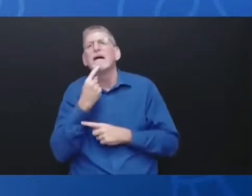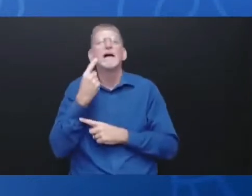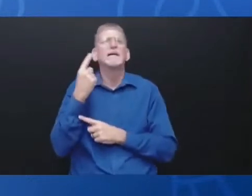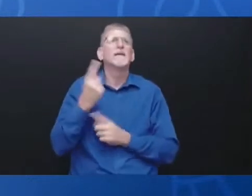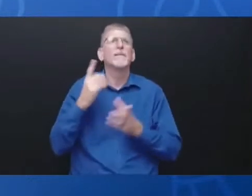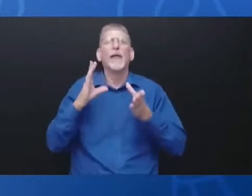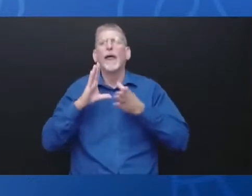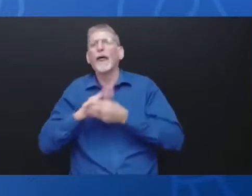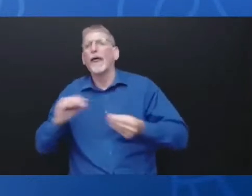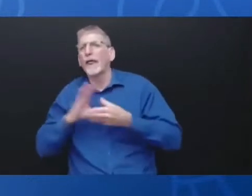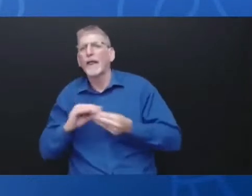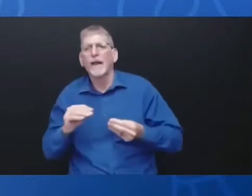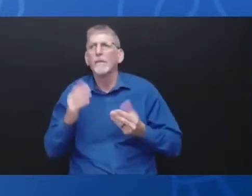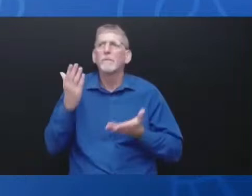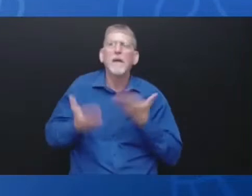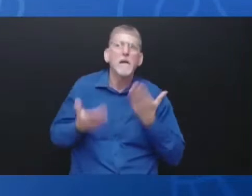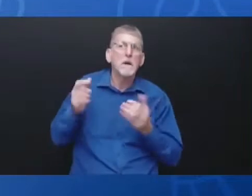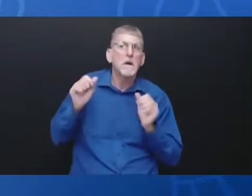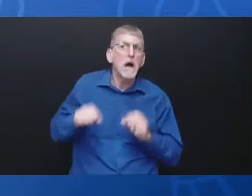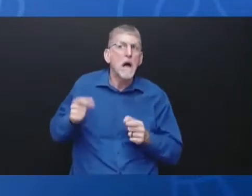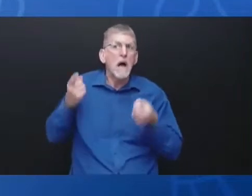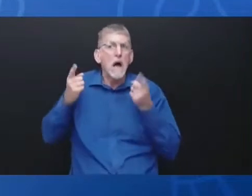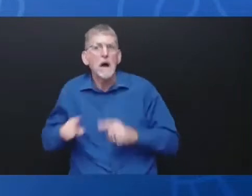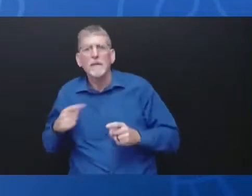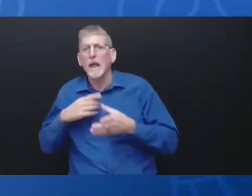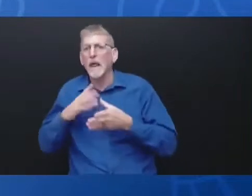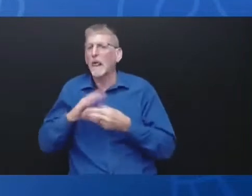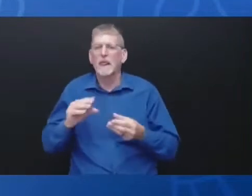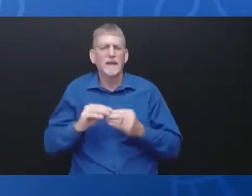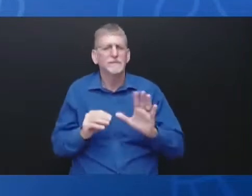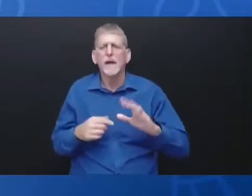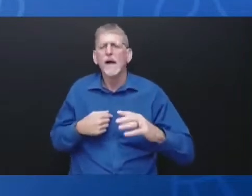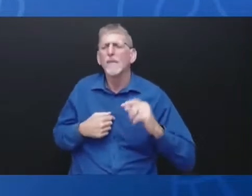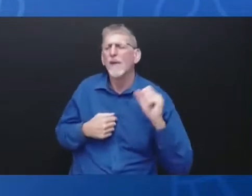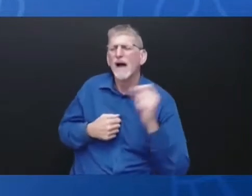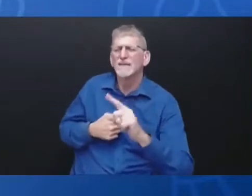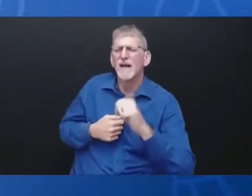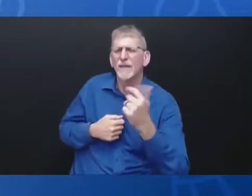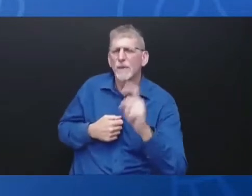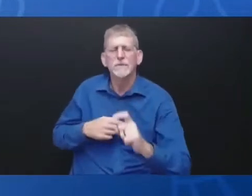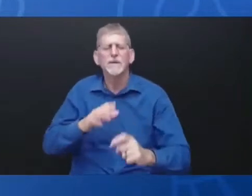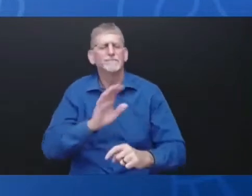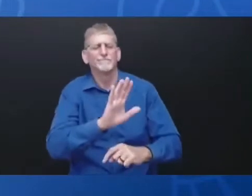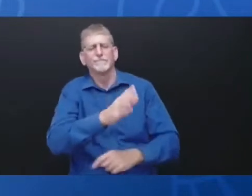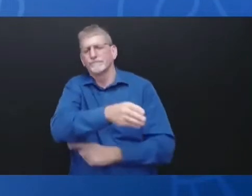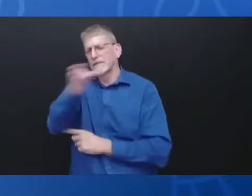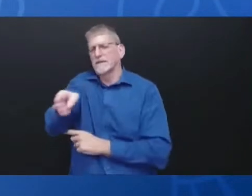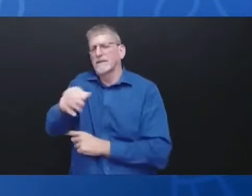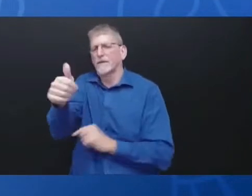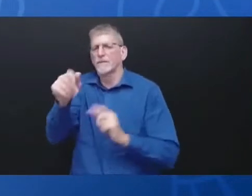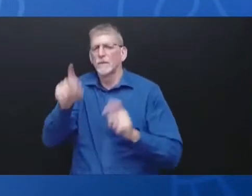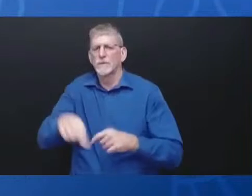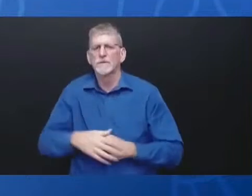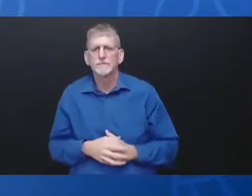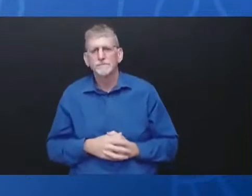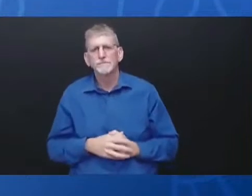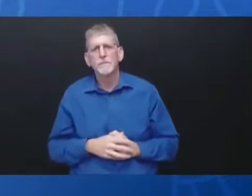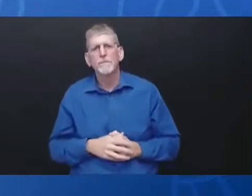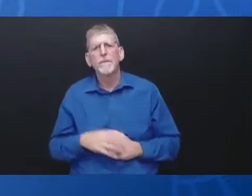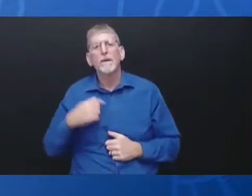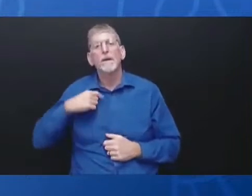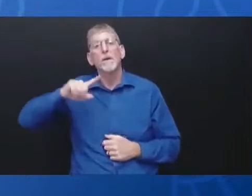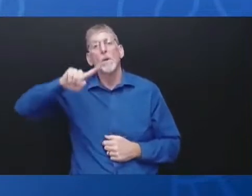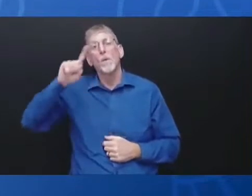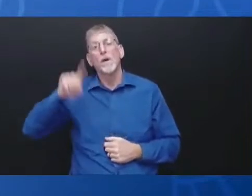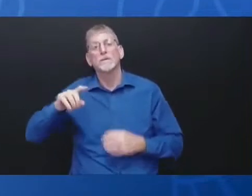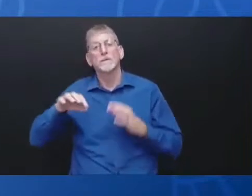ahead. I have one more question. Thank you, Tammy. Just to follow up quickly on what Hamara was saying about USA GM, Radio Free Asia, sure, and other news broadcasters,